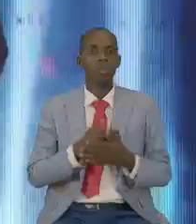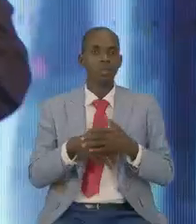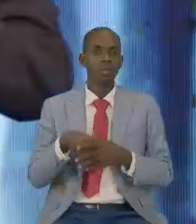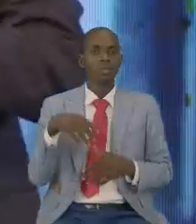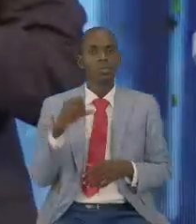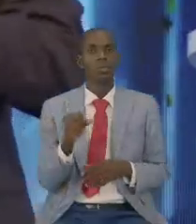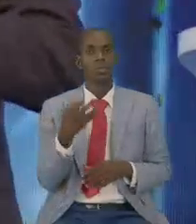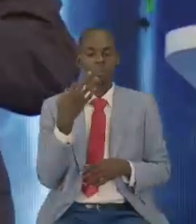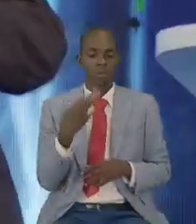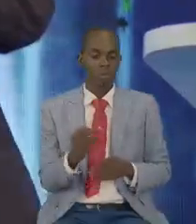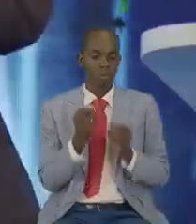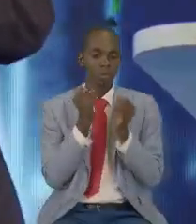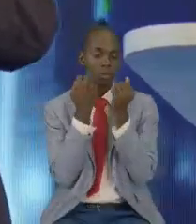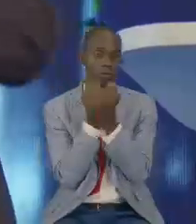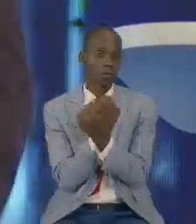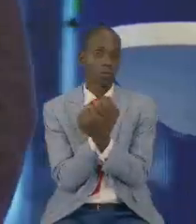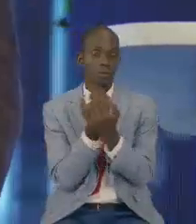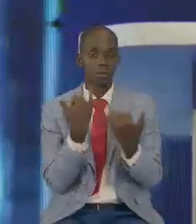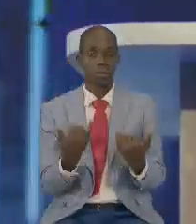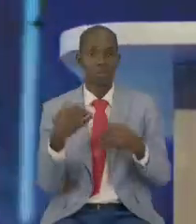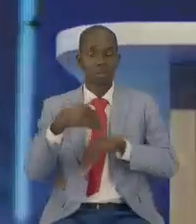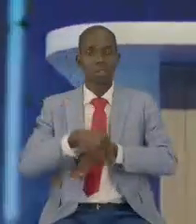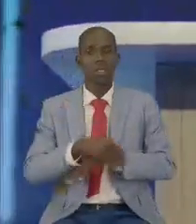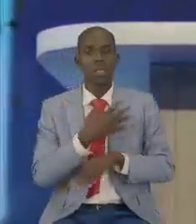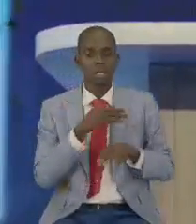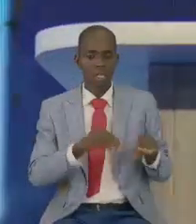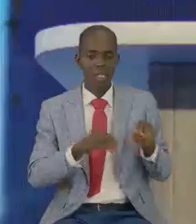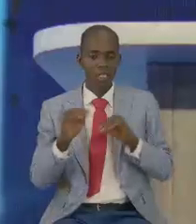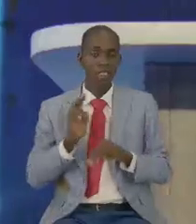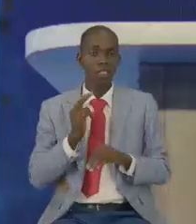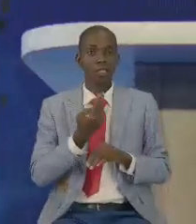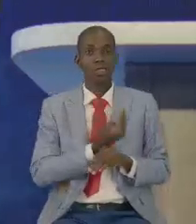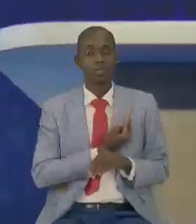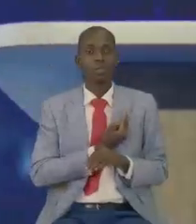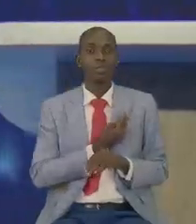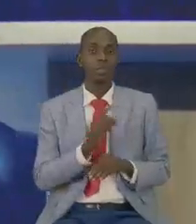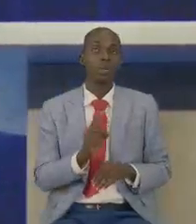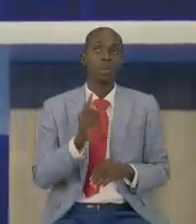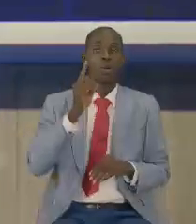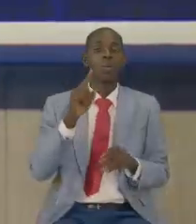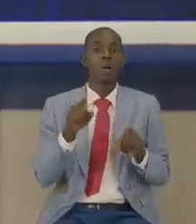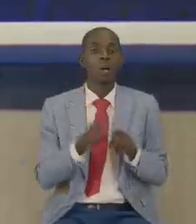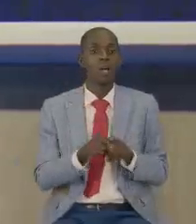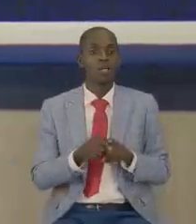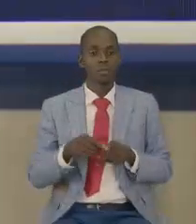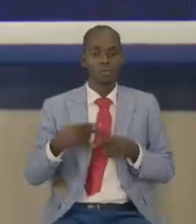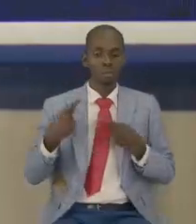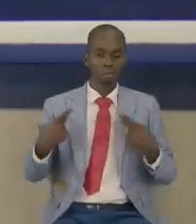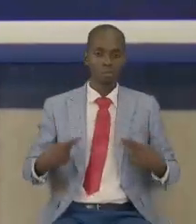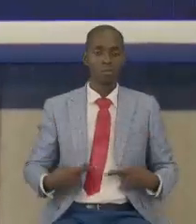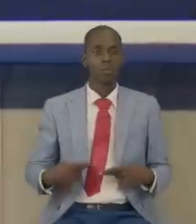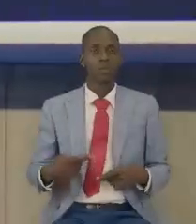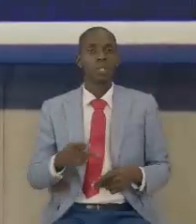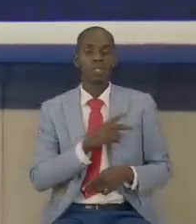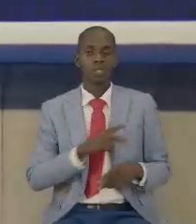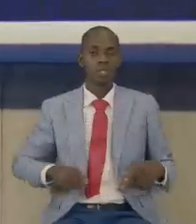And he sets us up as princes that will reign and reign over every